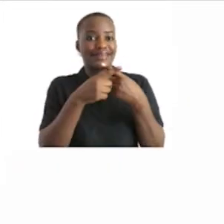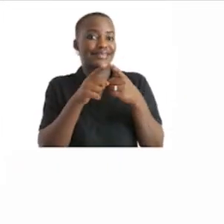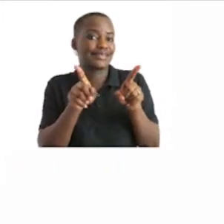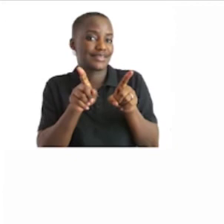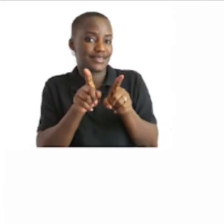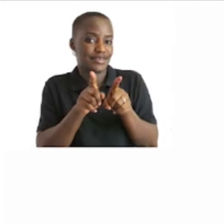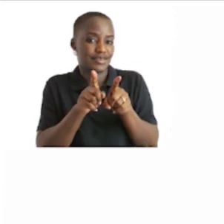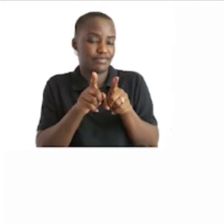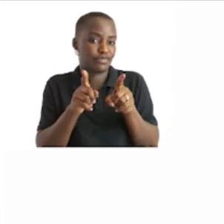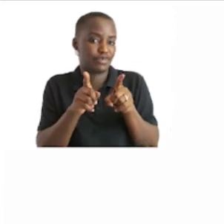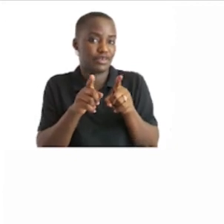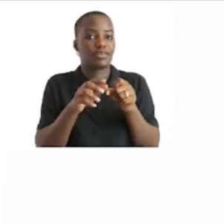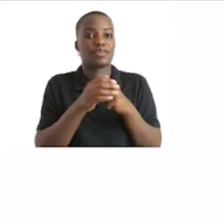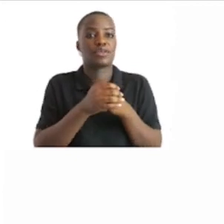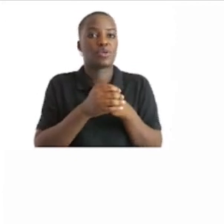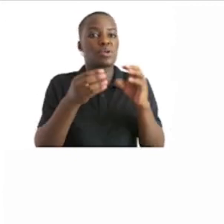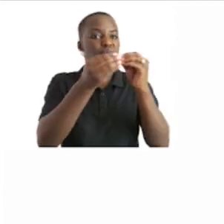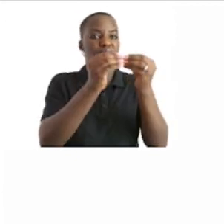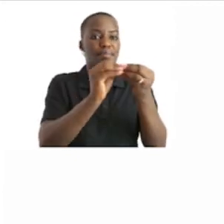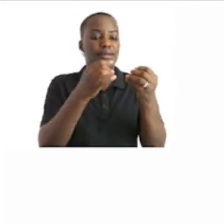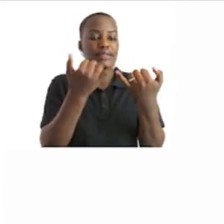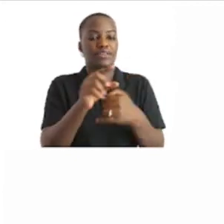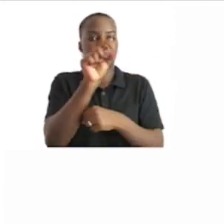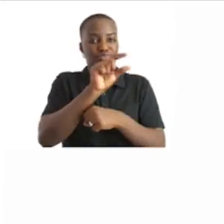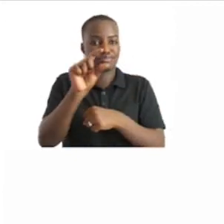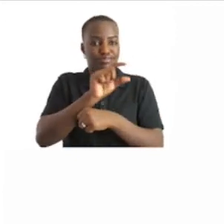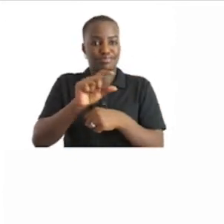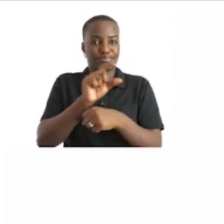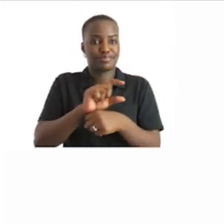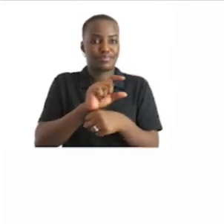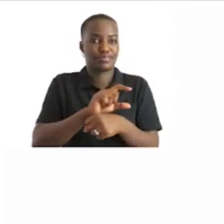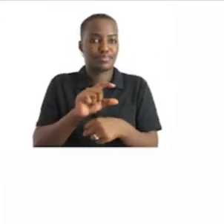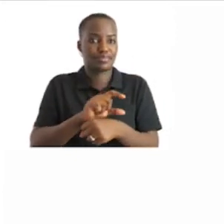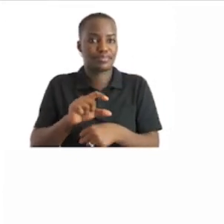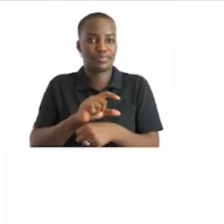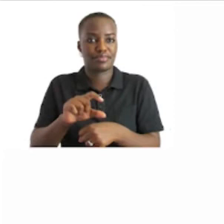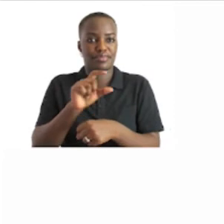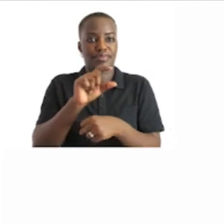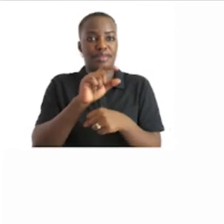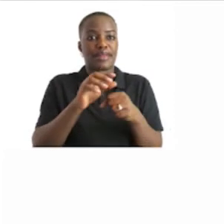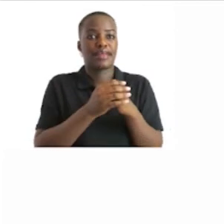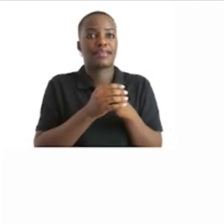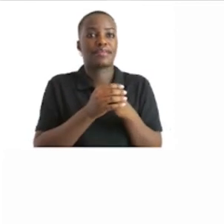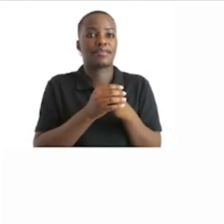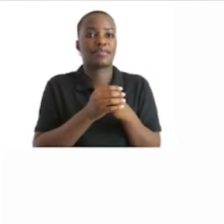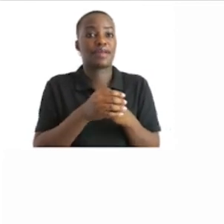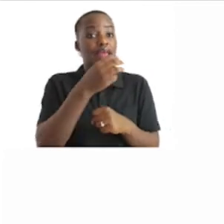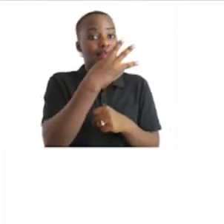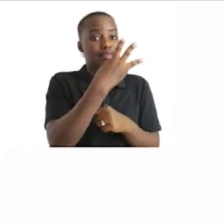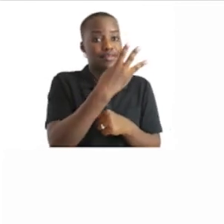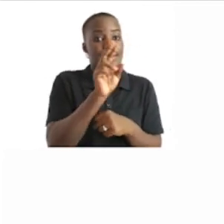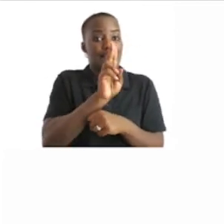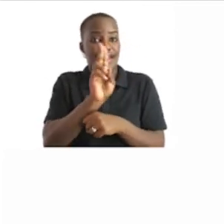different way that it has been written. We have them in words now. So they are asking 3